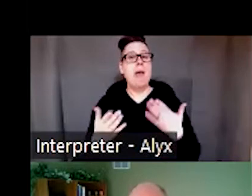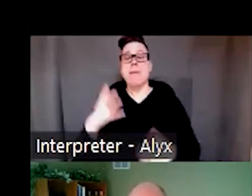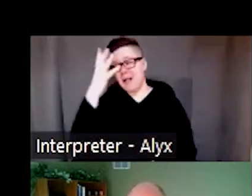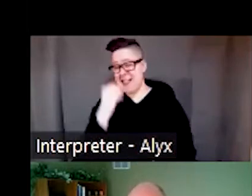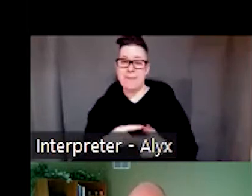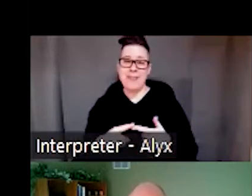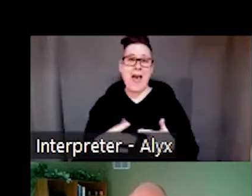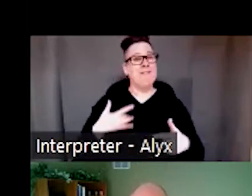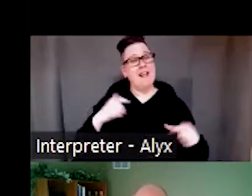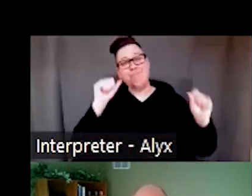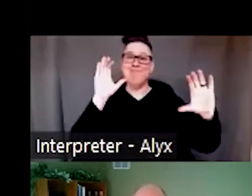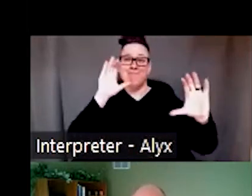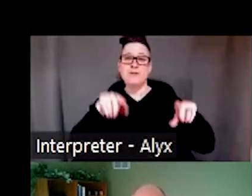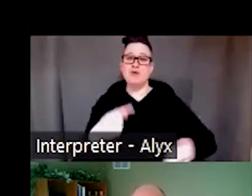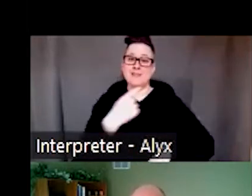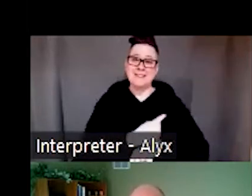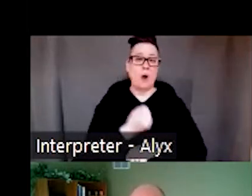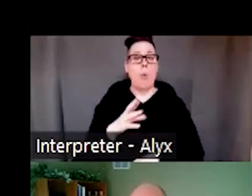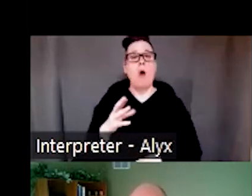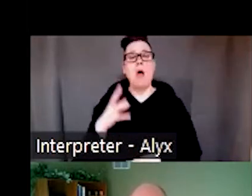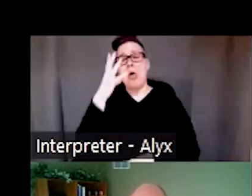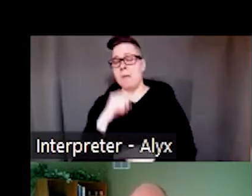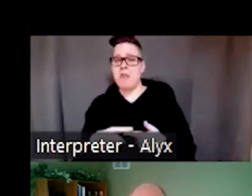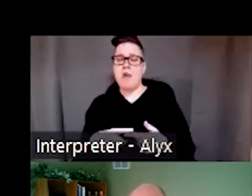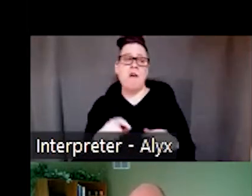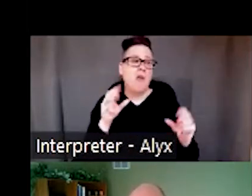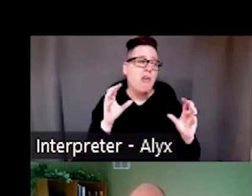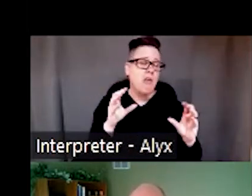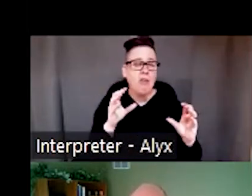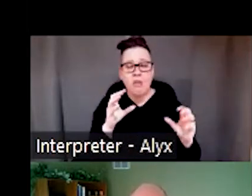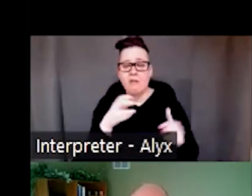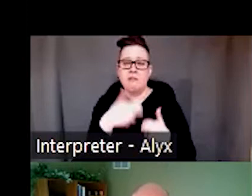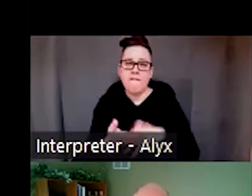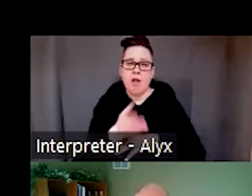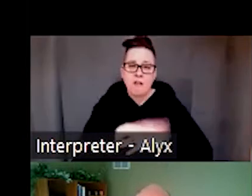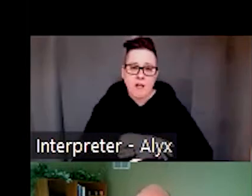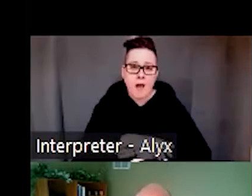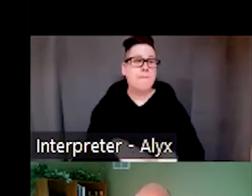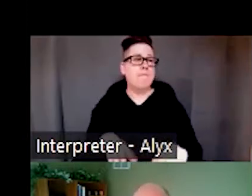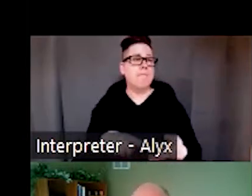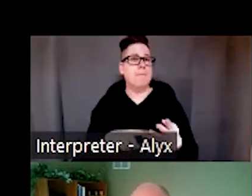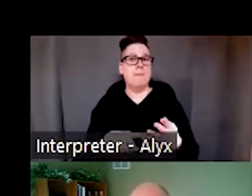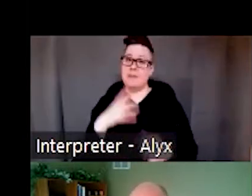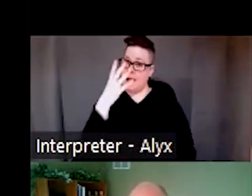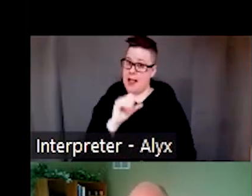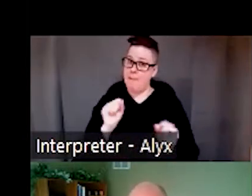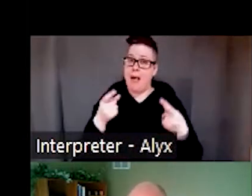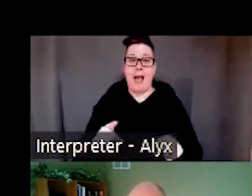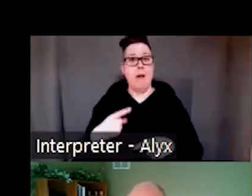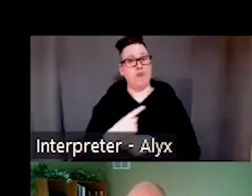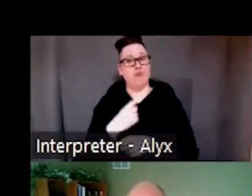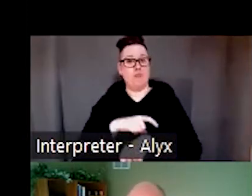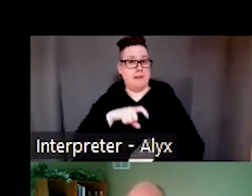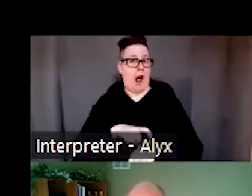level of daytime alertness or a low level of daytime alertness. Sleep can occur at a normal time relative